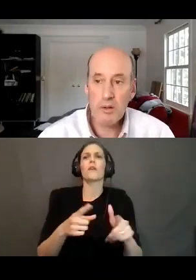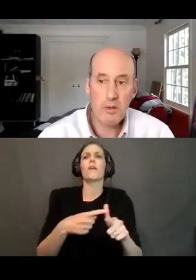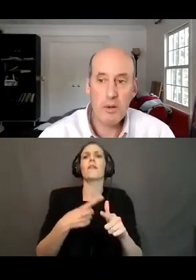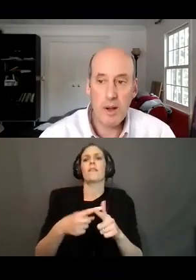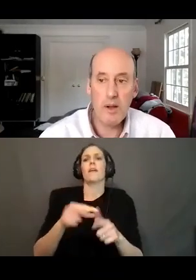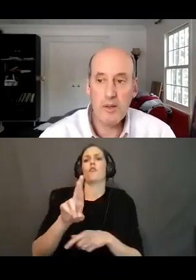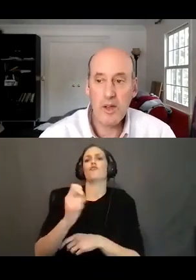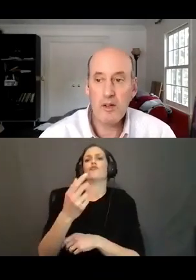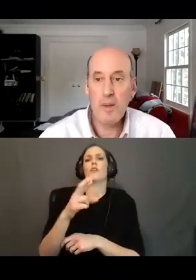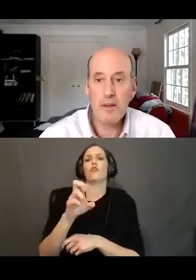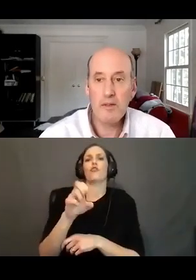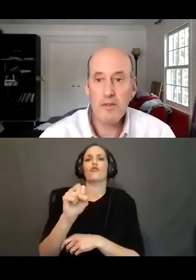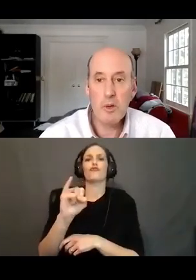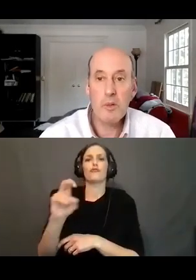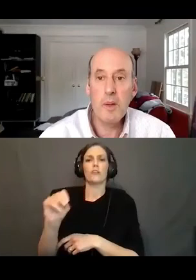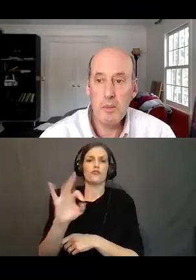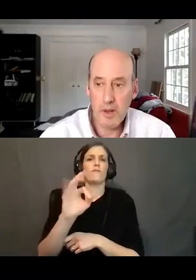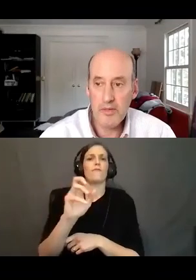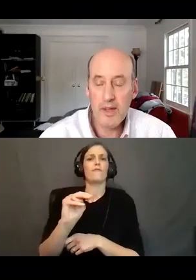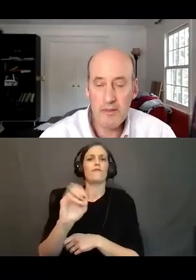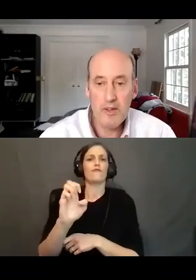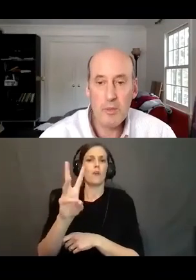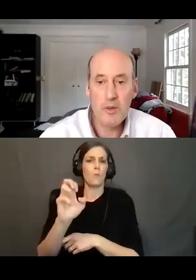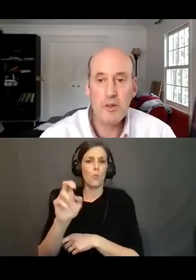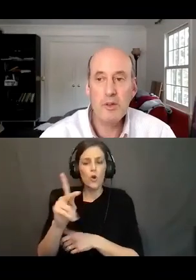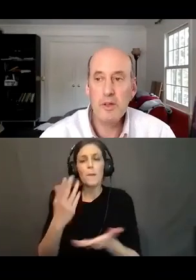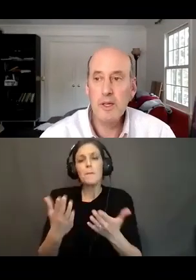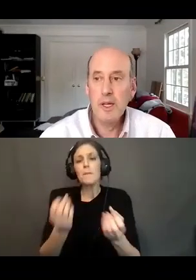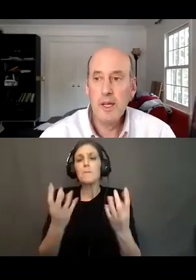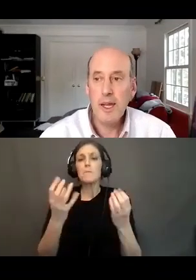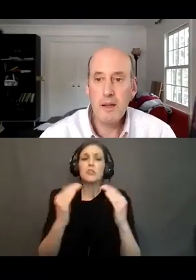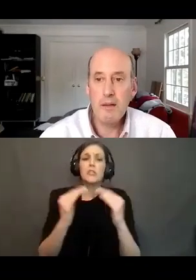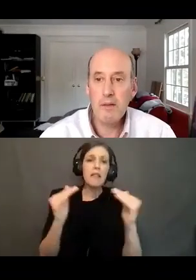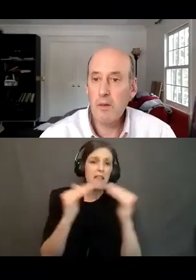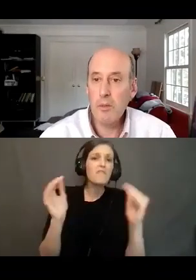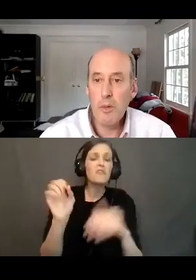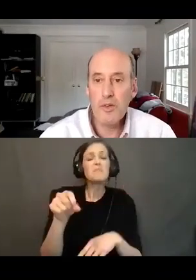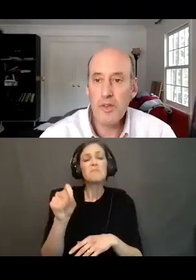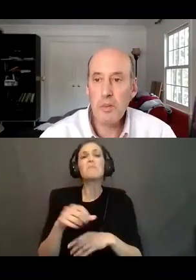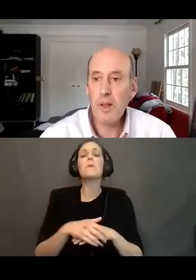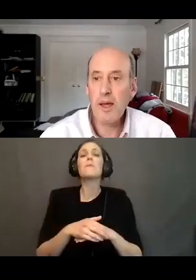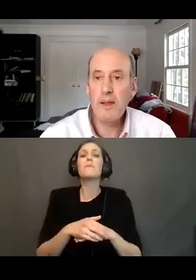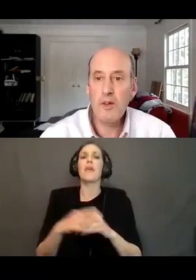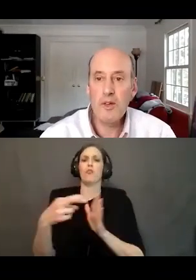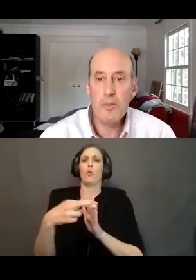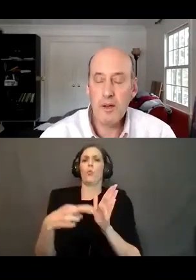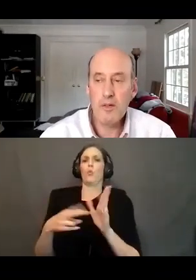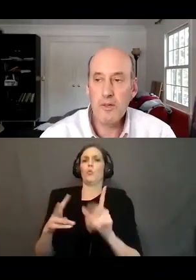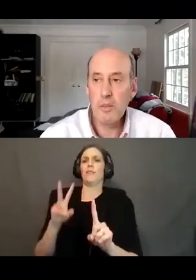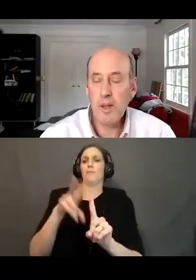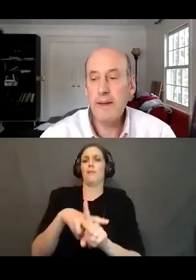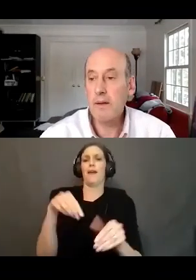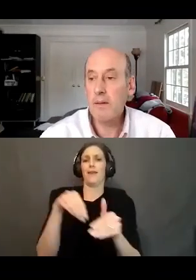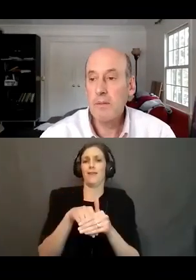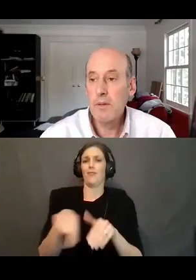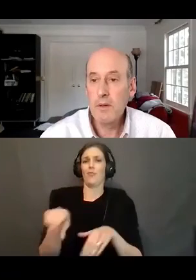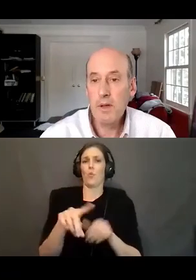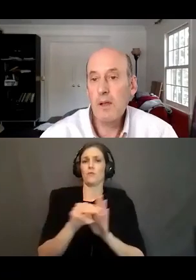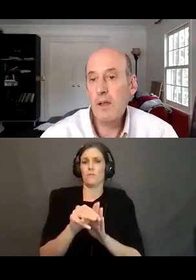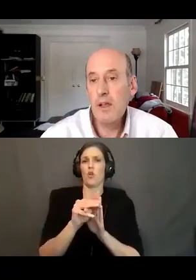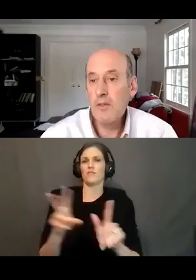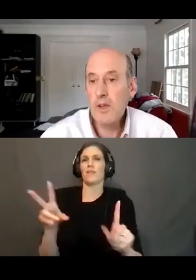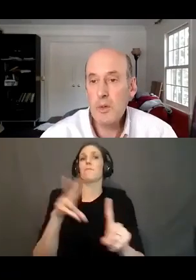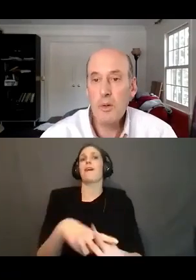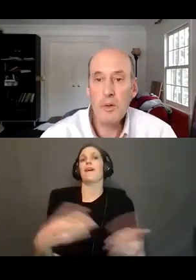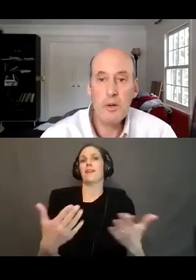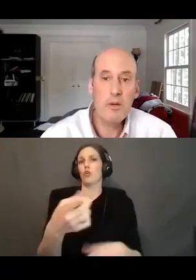framework or a standard modeling framework, maybe multi-levels, almost certainly. And the rules that apply in those models apply here. You're at